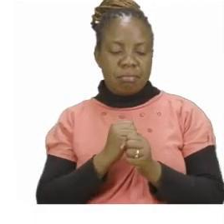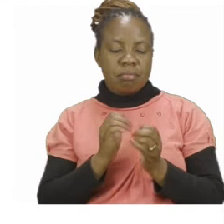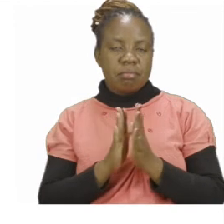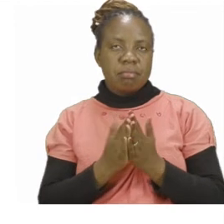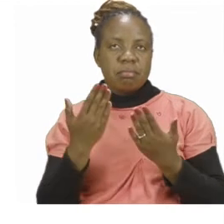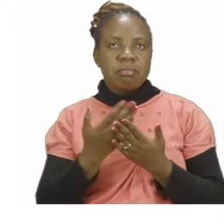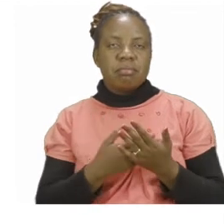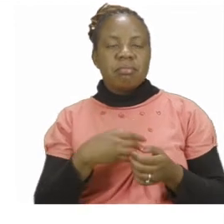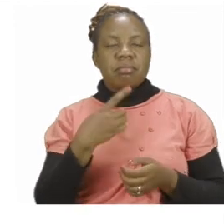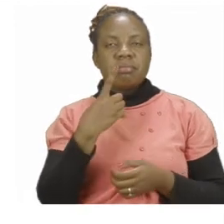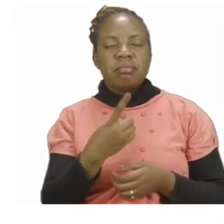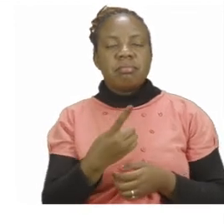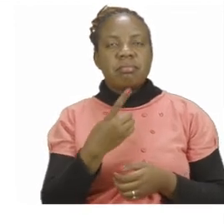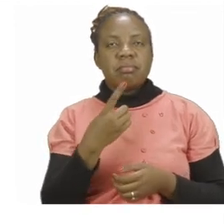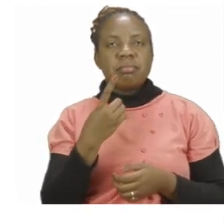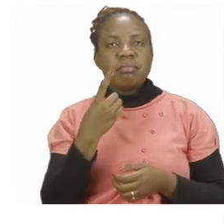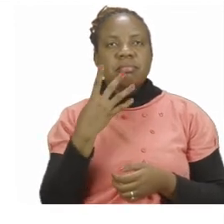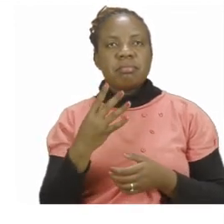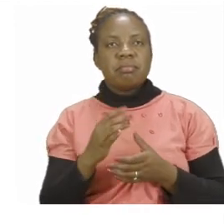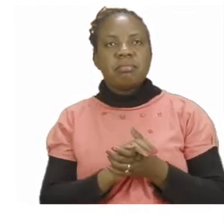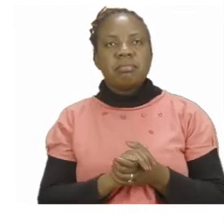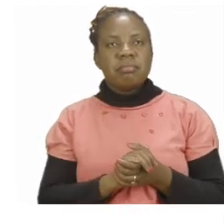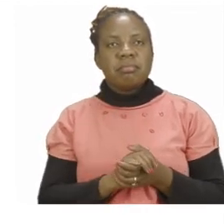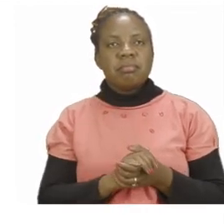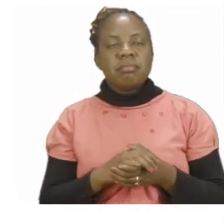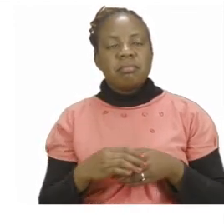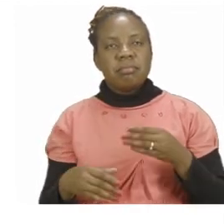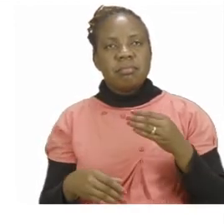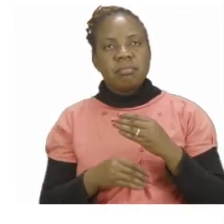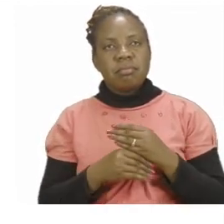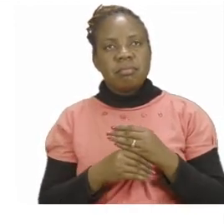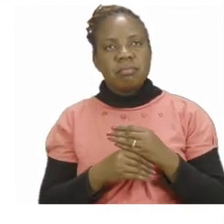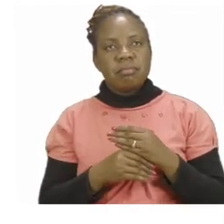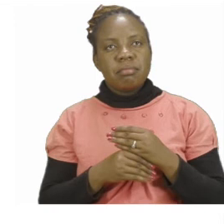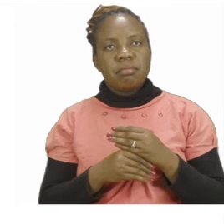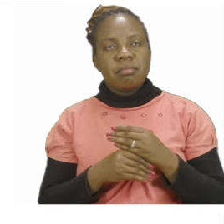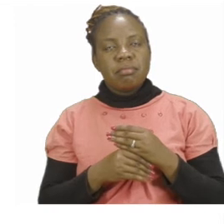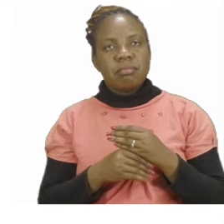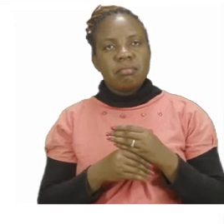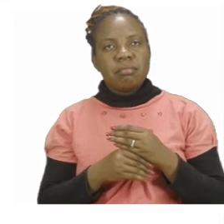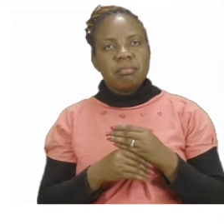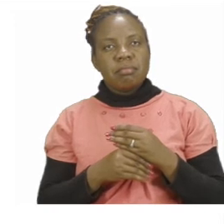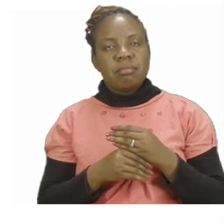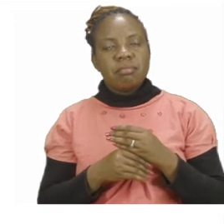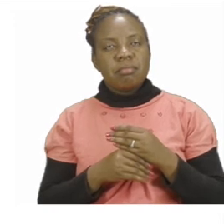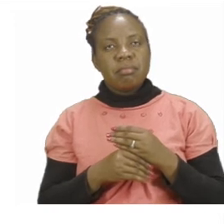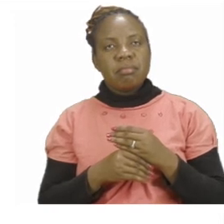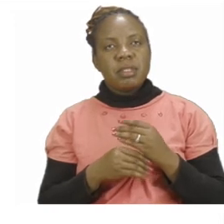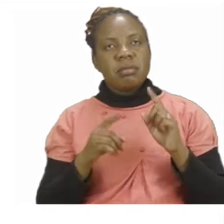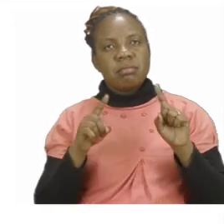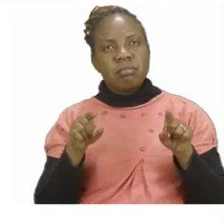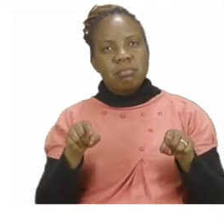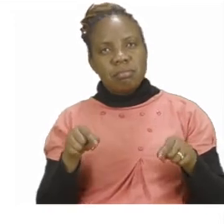way at the bottom it says, add the following items to the map key by drawing a